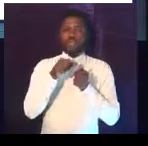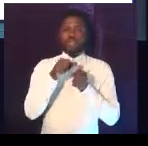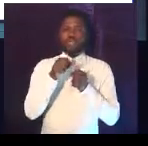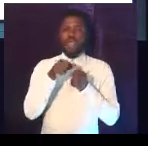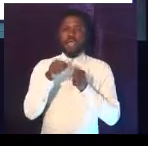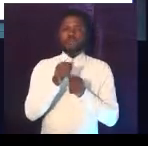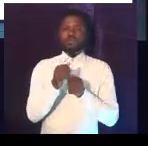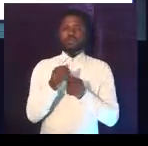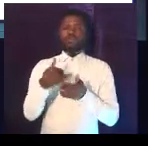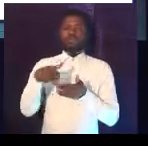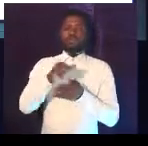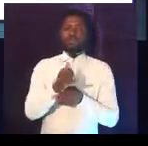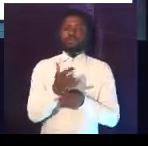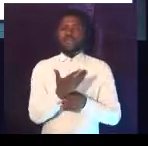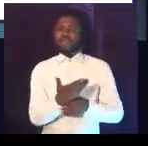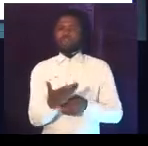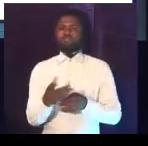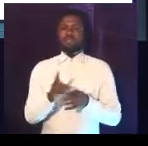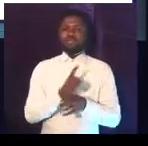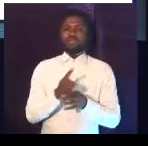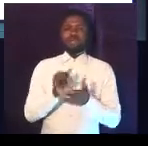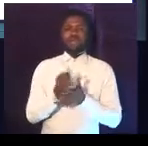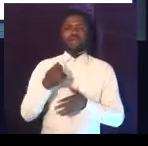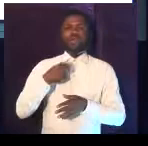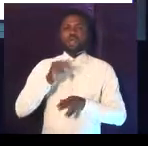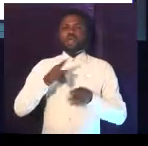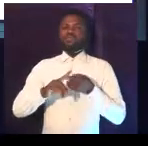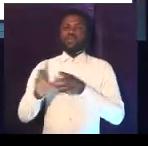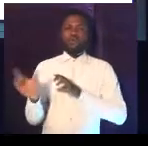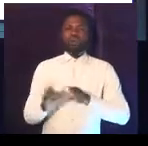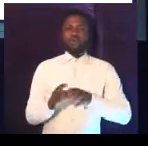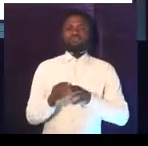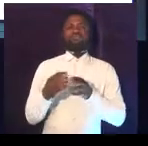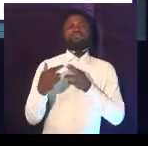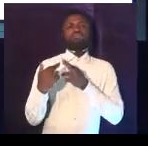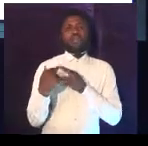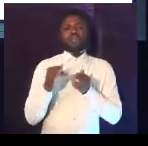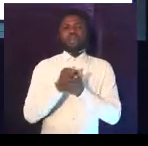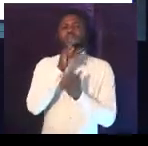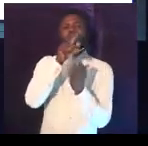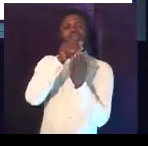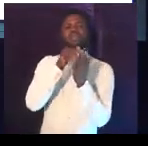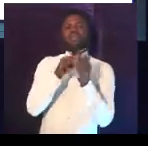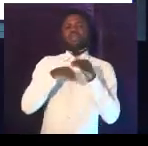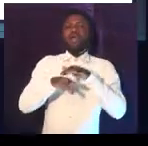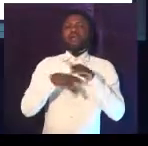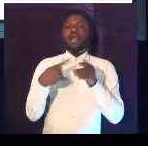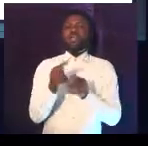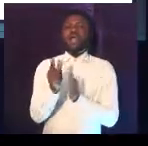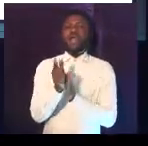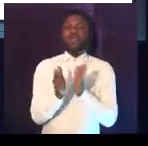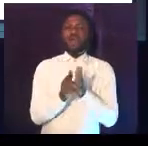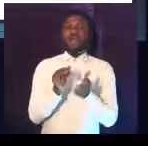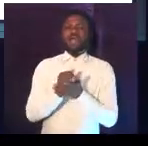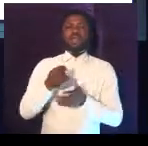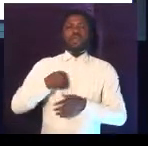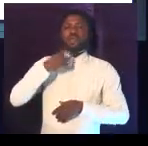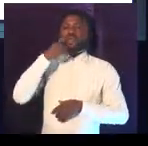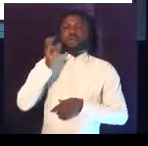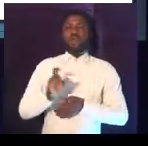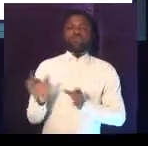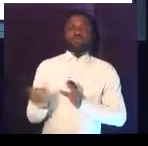actually talking about those activities you need to carry out that is stated under the law that you must